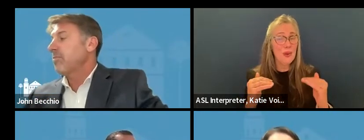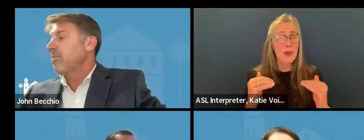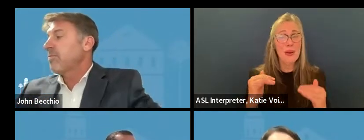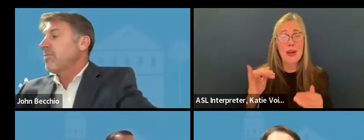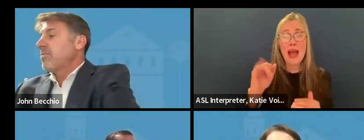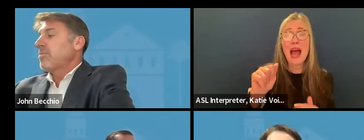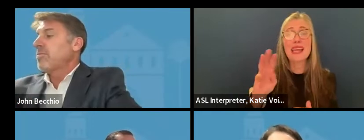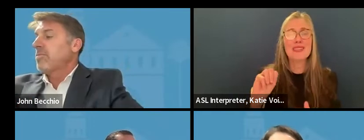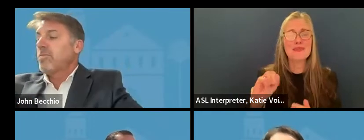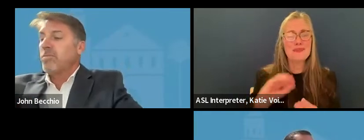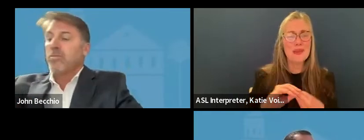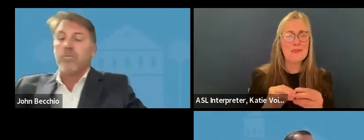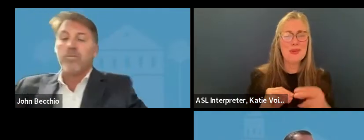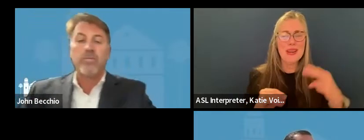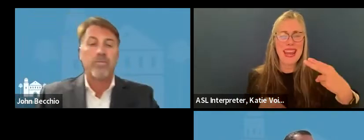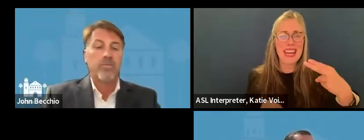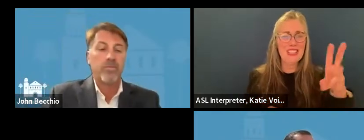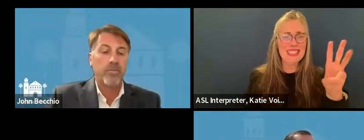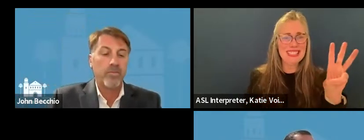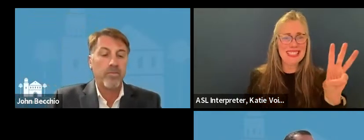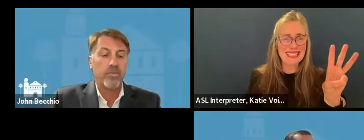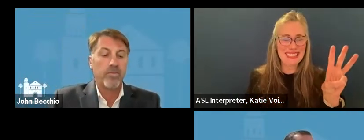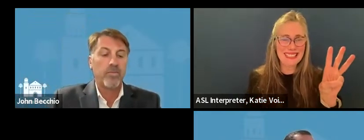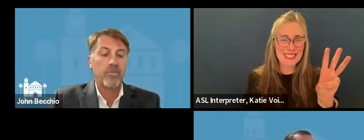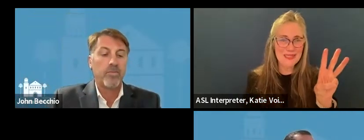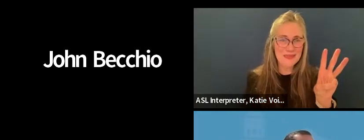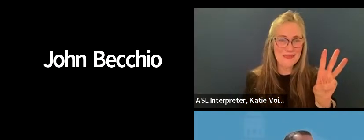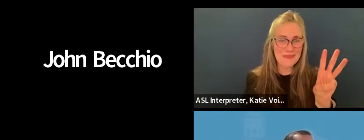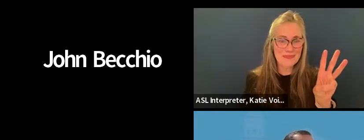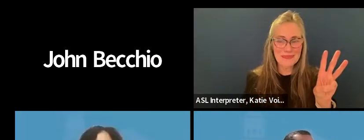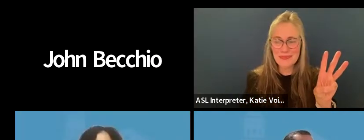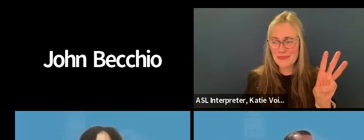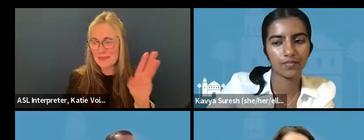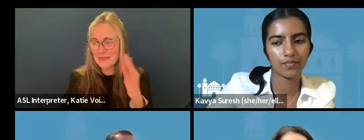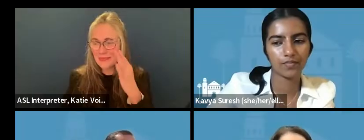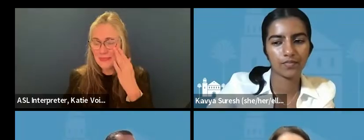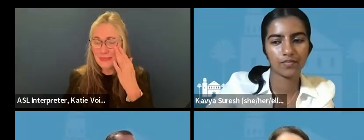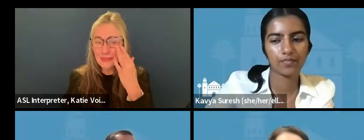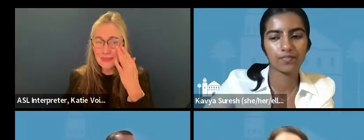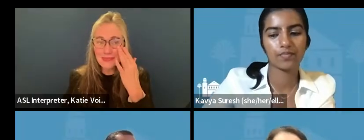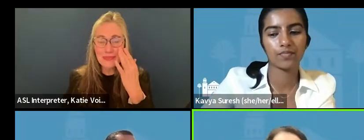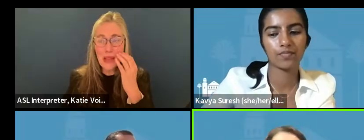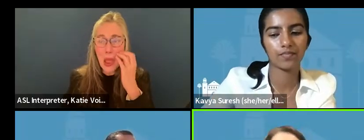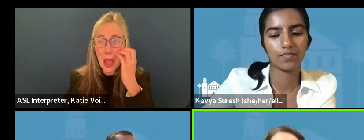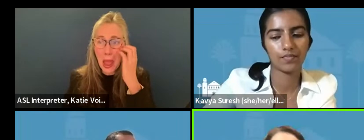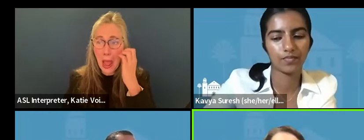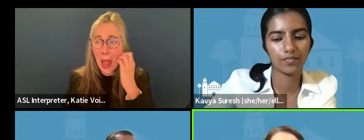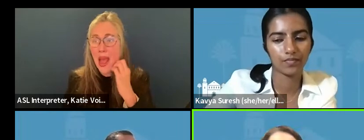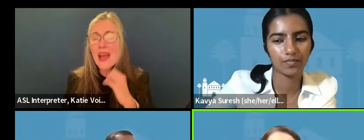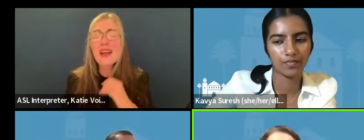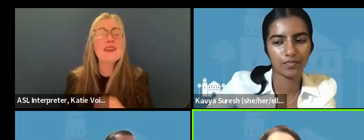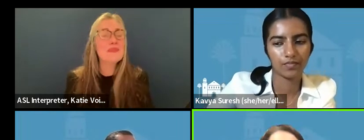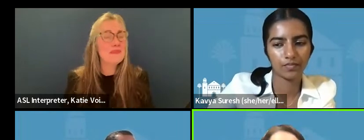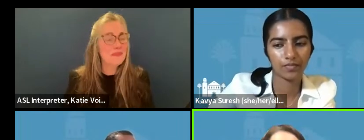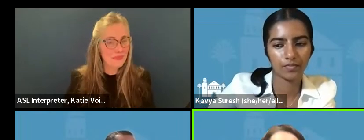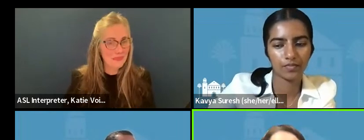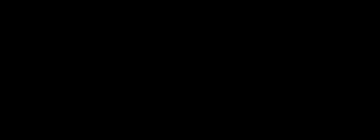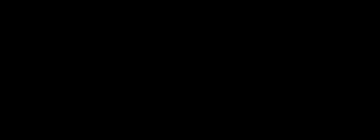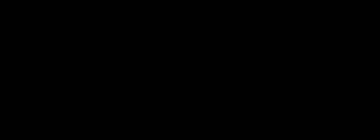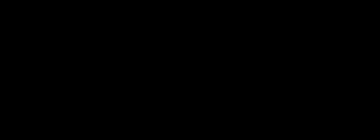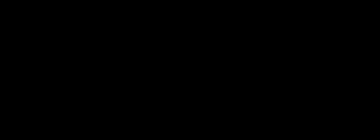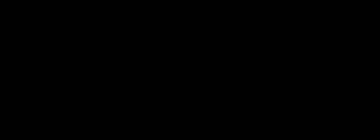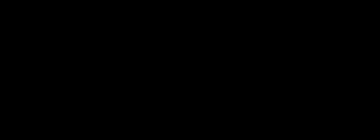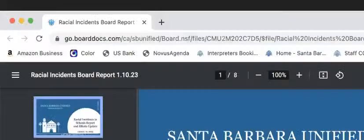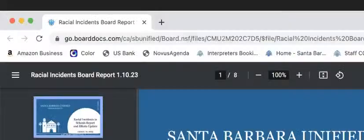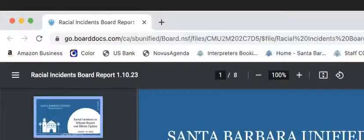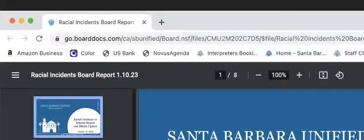item H6. Assuming- Yes, thank you, Board President Sims-Moen.